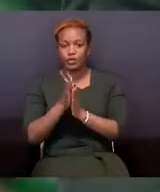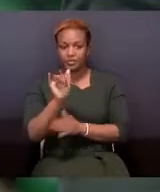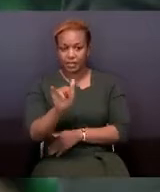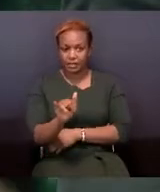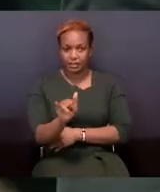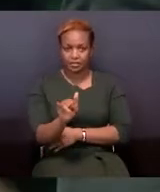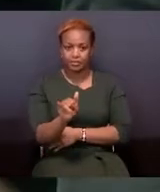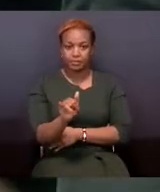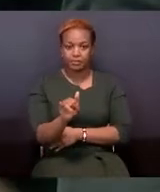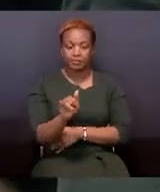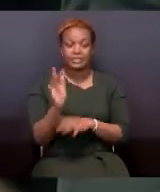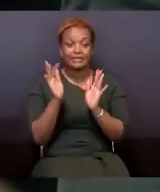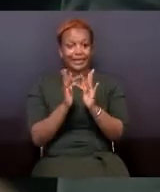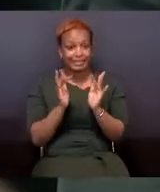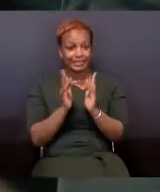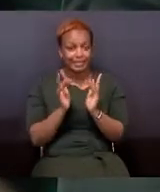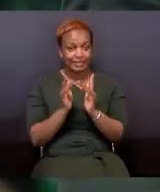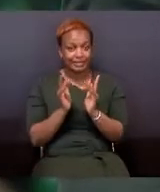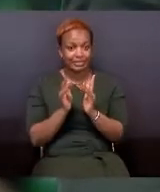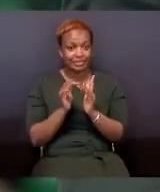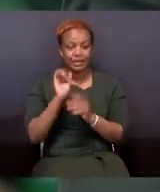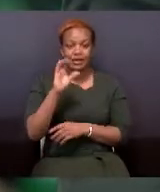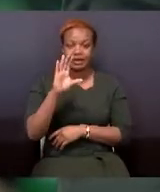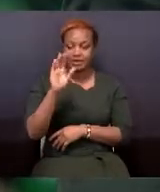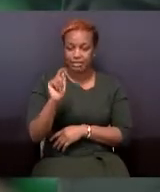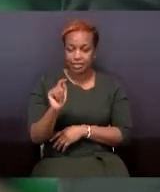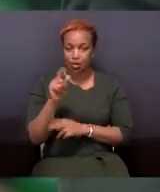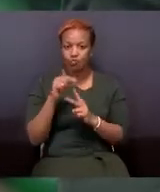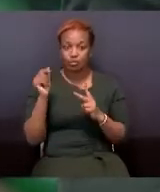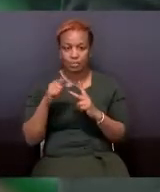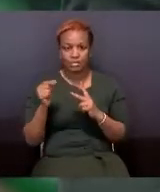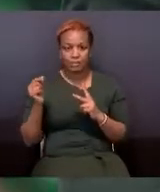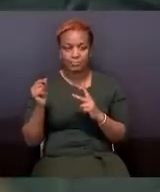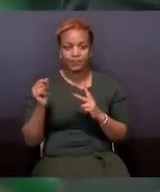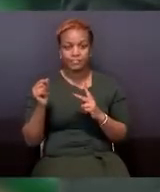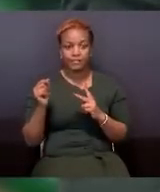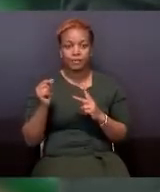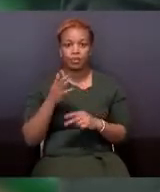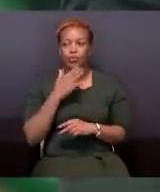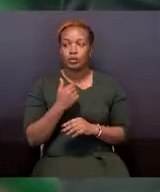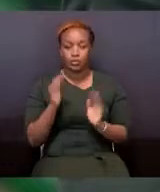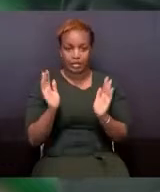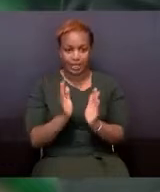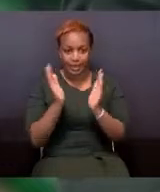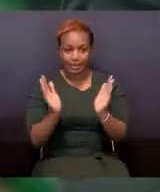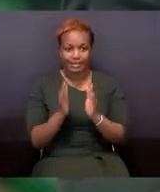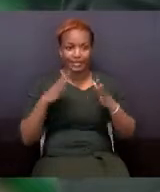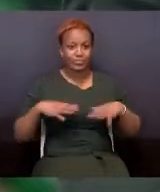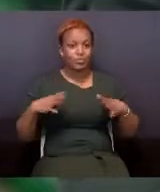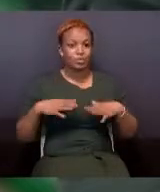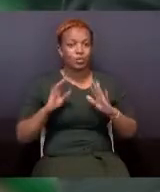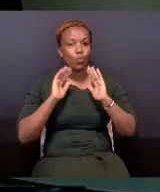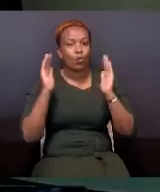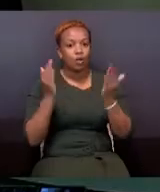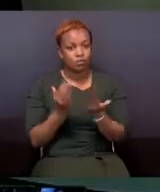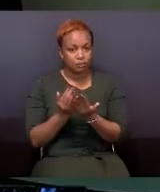of internet and the ICT options, we want to encourage our people across the globe to